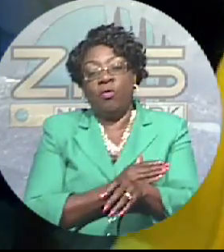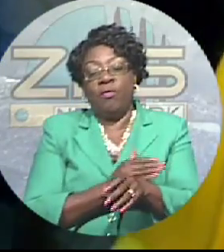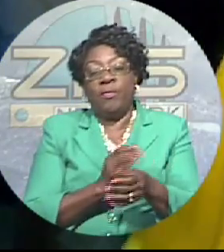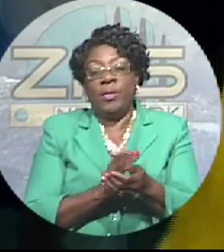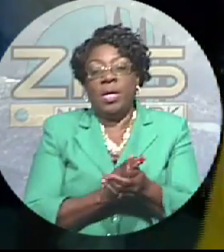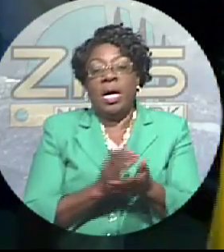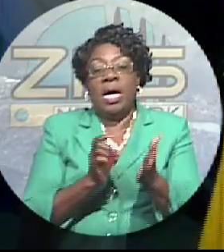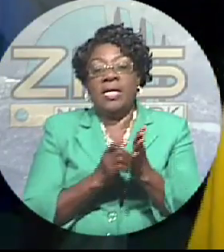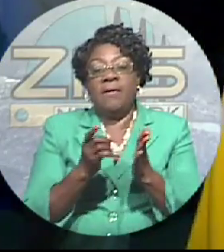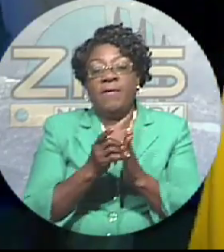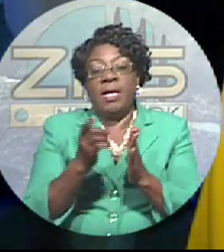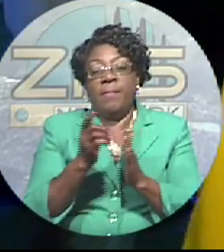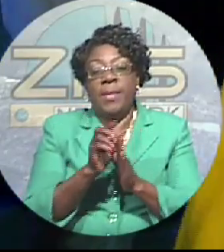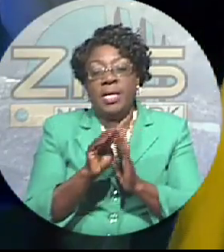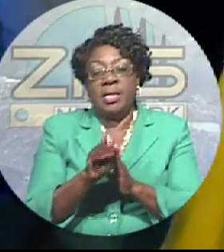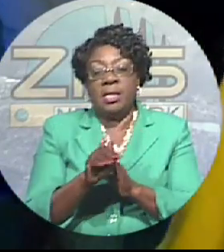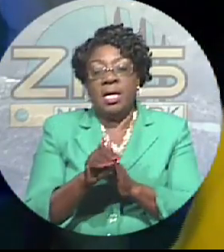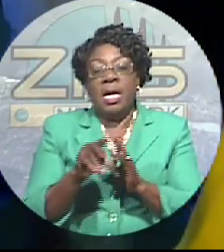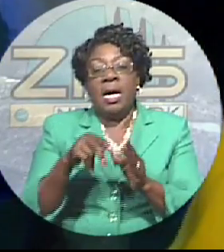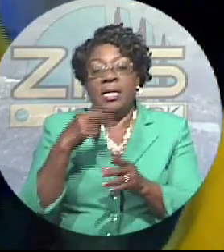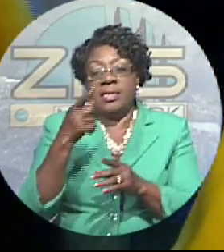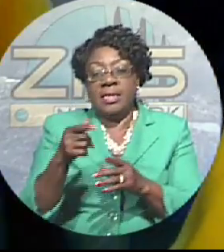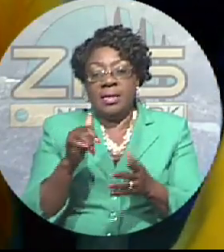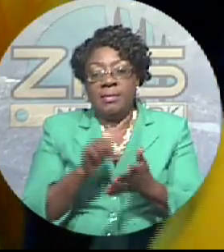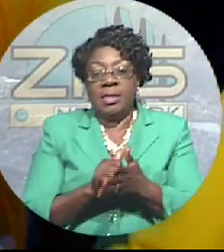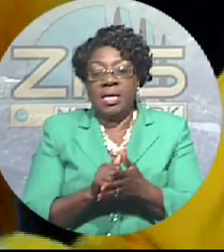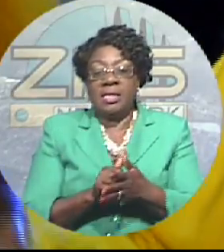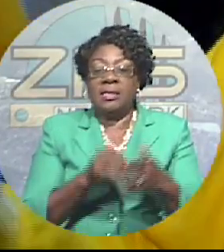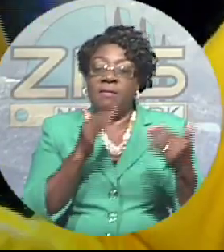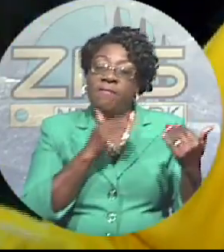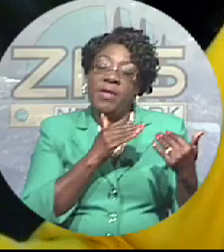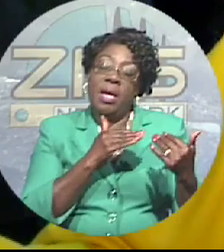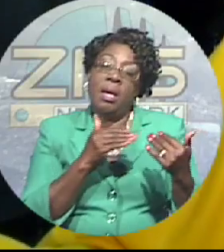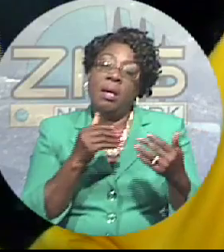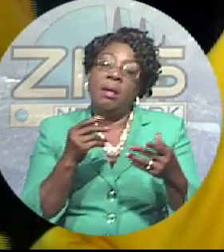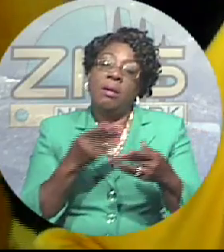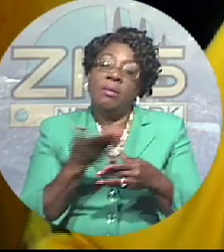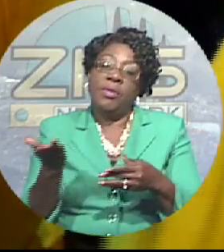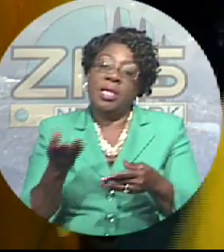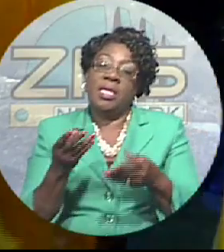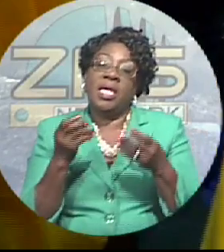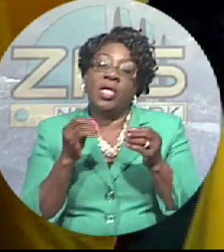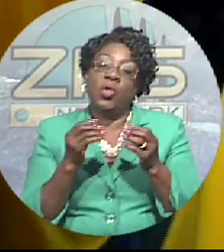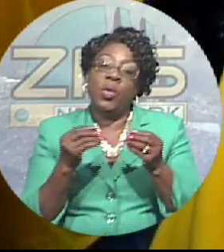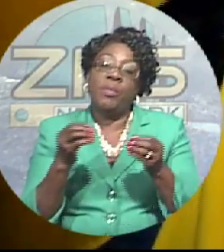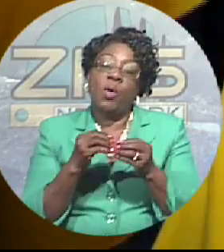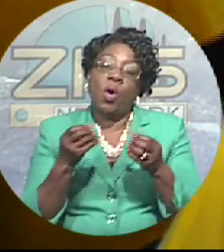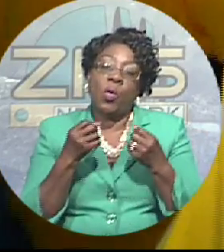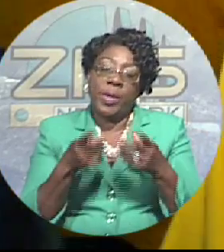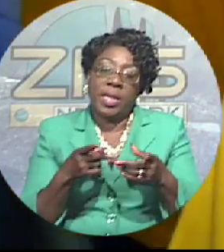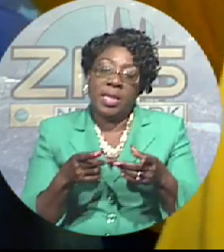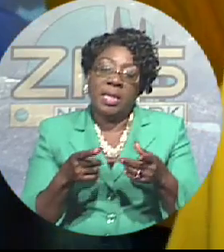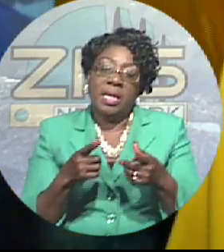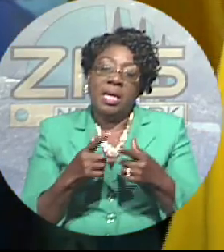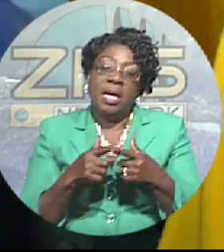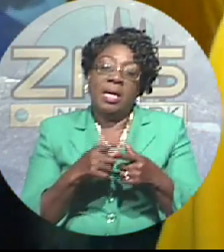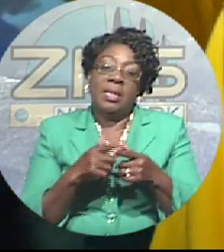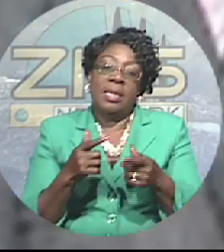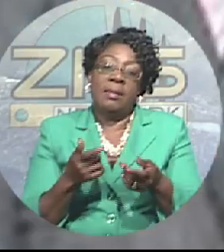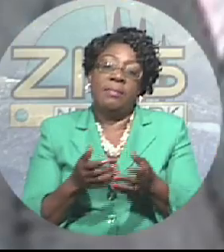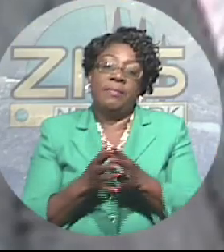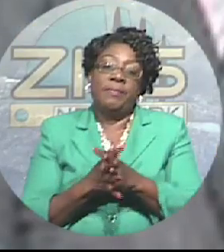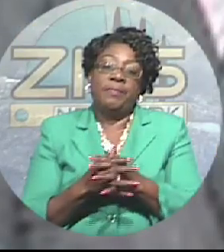and development, and it seems to me that that's a fair model because they can do it more quickly and then catch up on the back